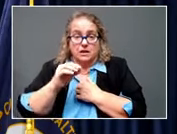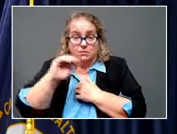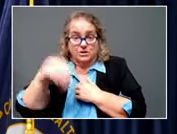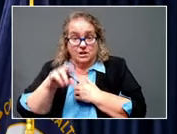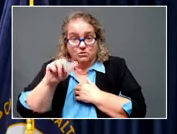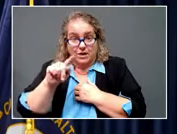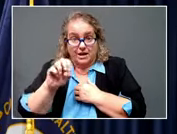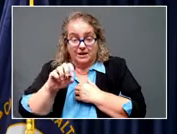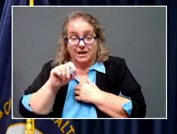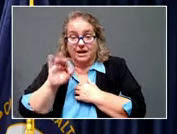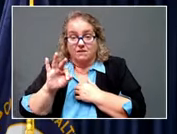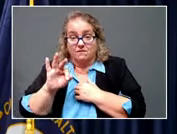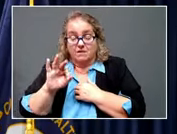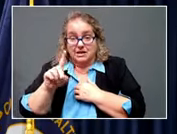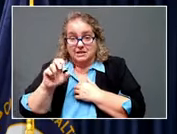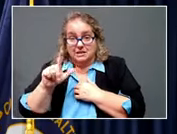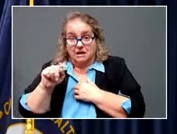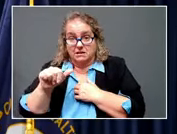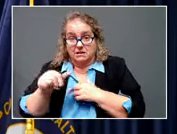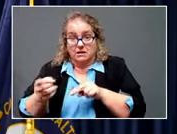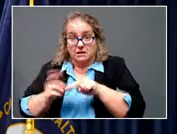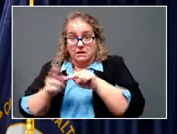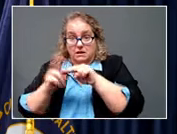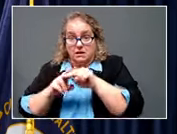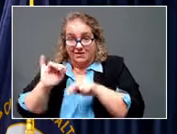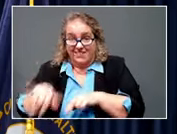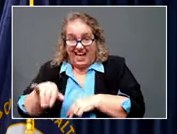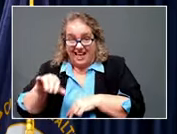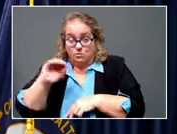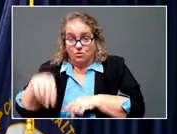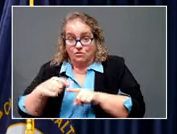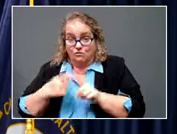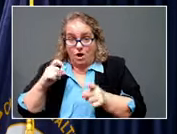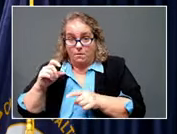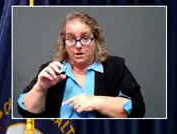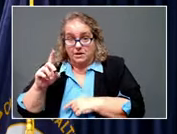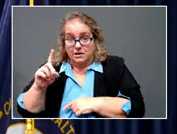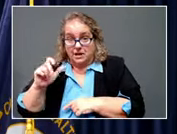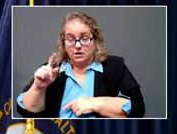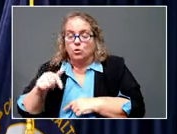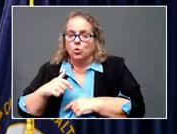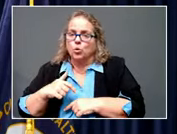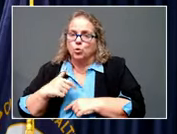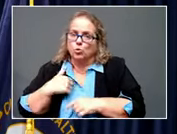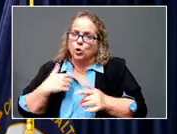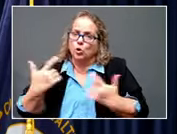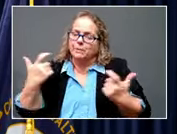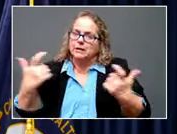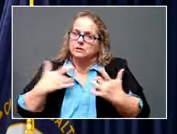Delta, we are greatly concerned. If it's Omicron, then we are